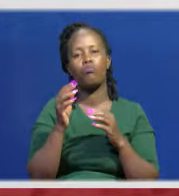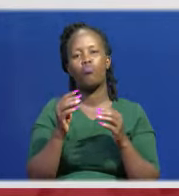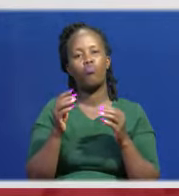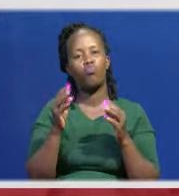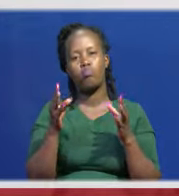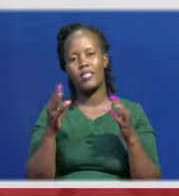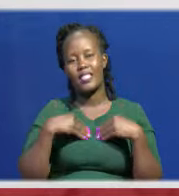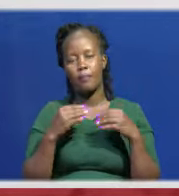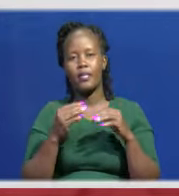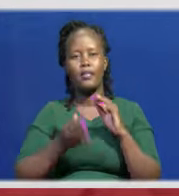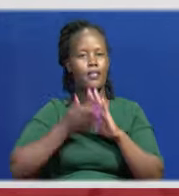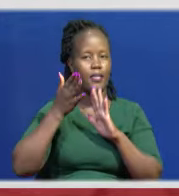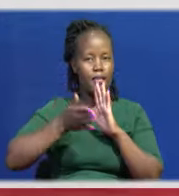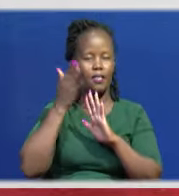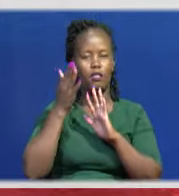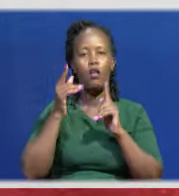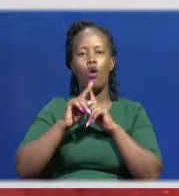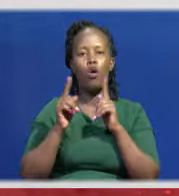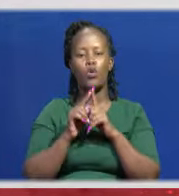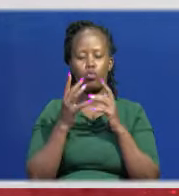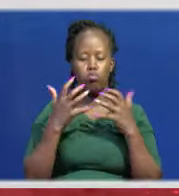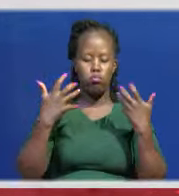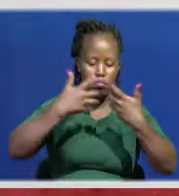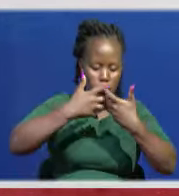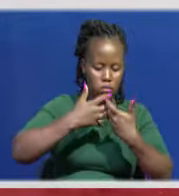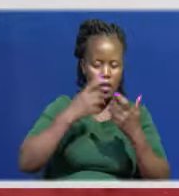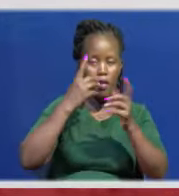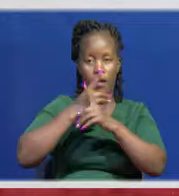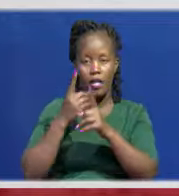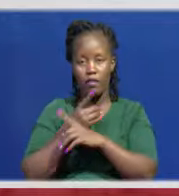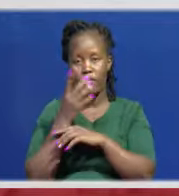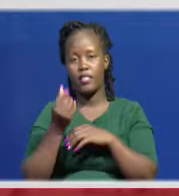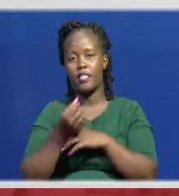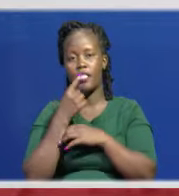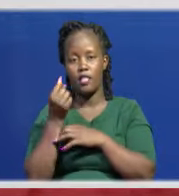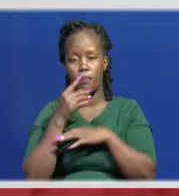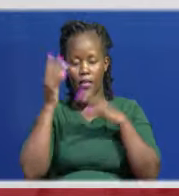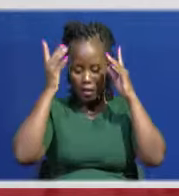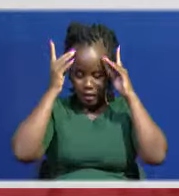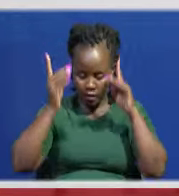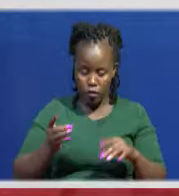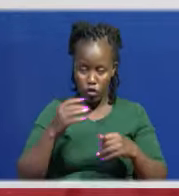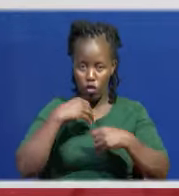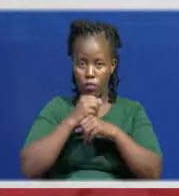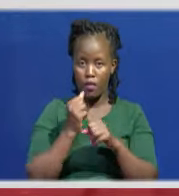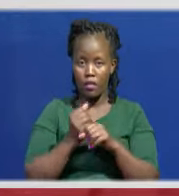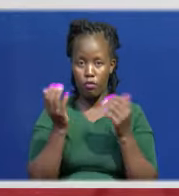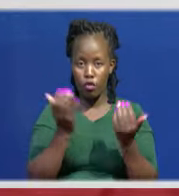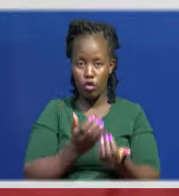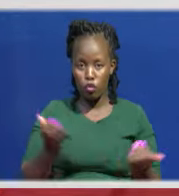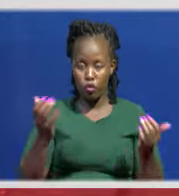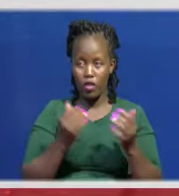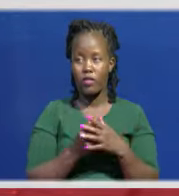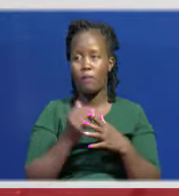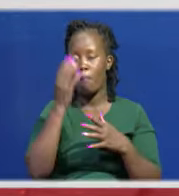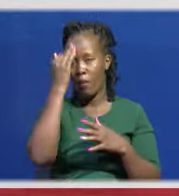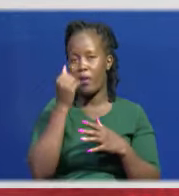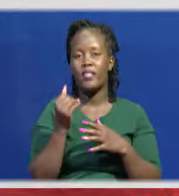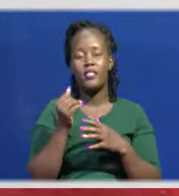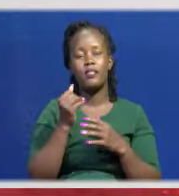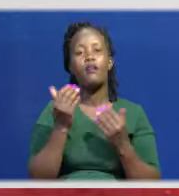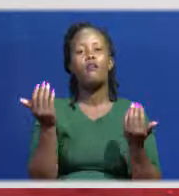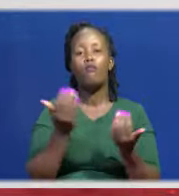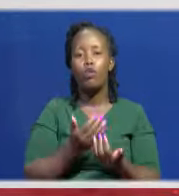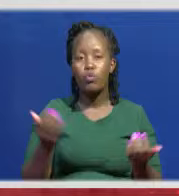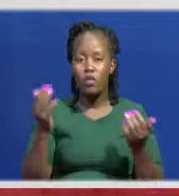and incorporated certain aspects for treatment decision making, especially for children. Mm-hmm. Because for children, you have to rely heavily